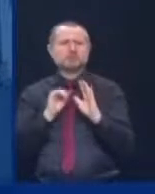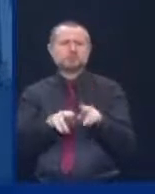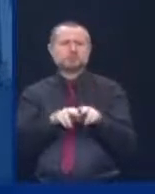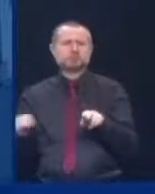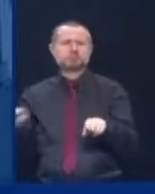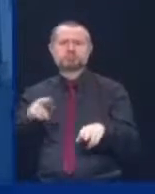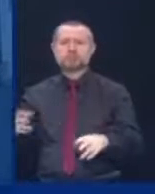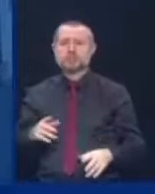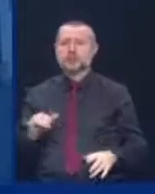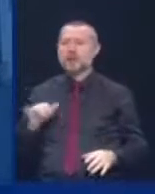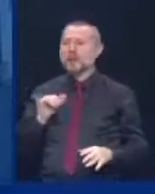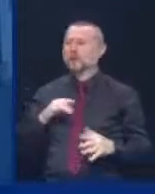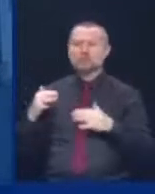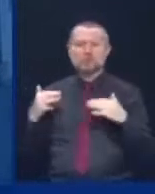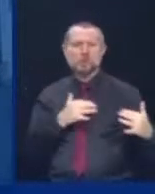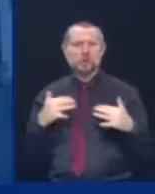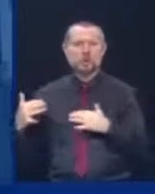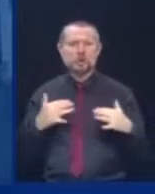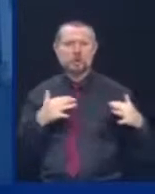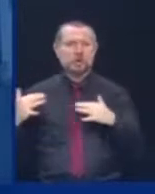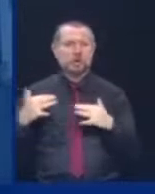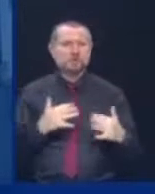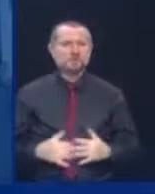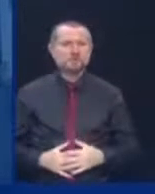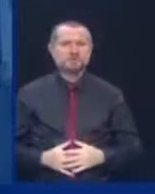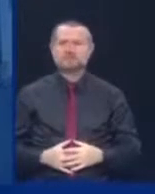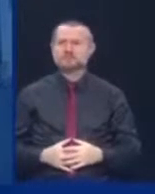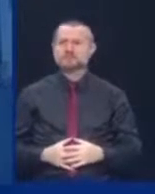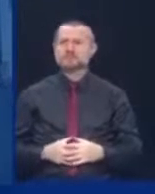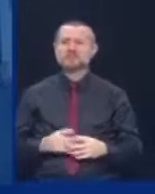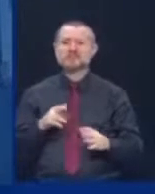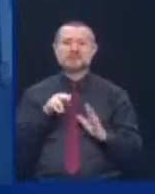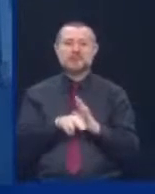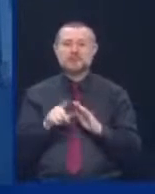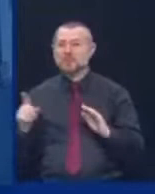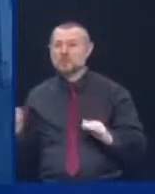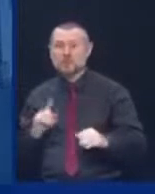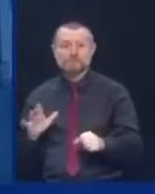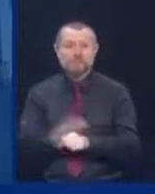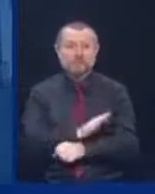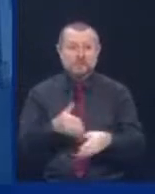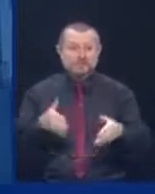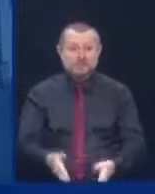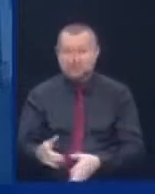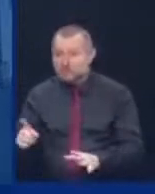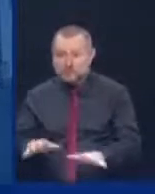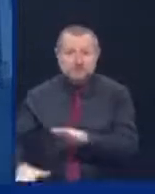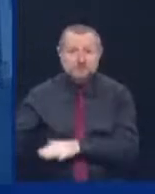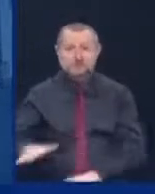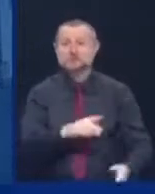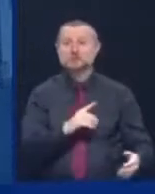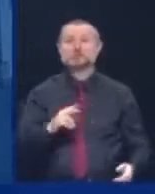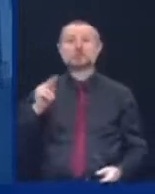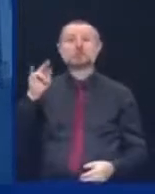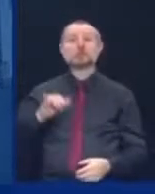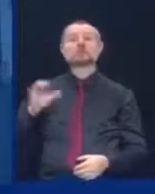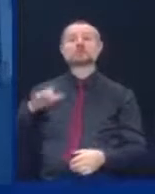We ran out of cemetery space, and in New York City, they were burying people on Hart